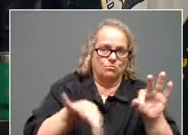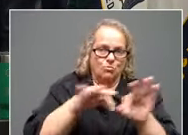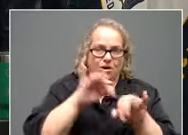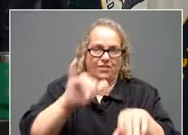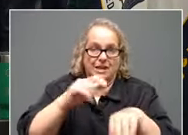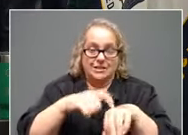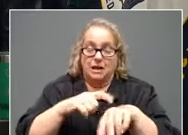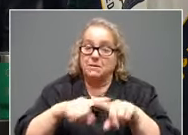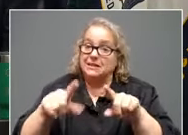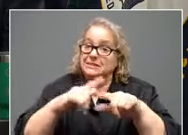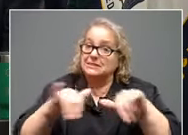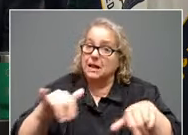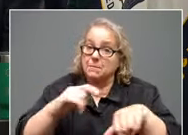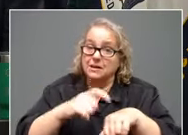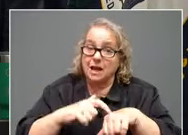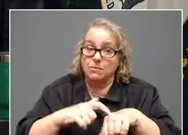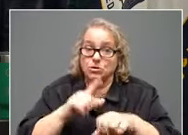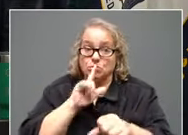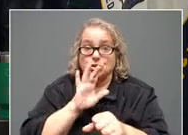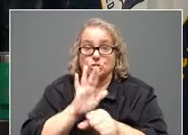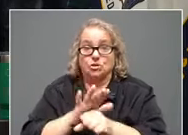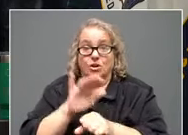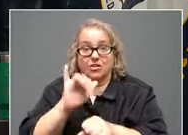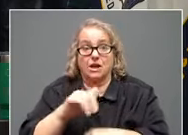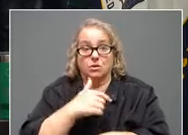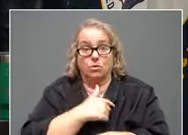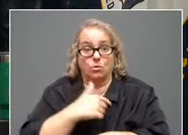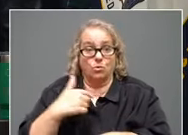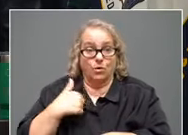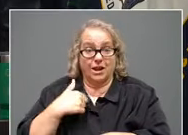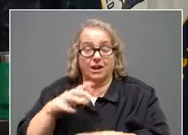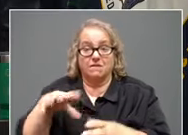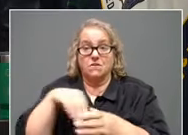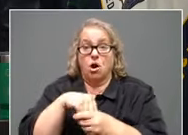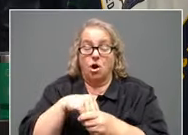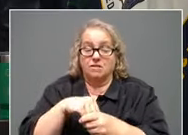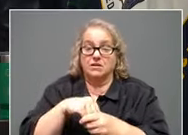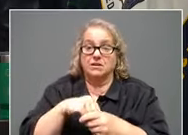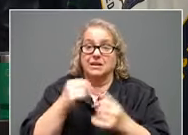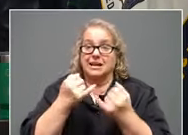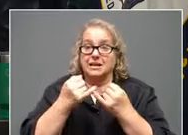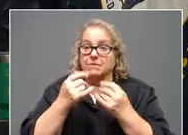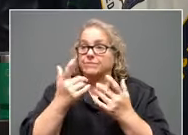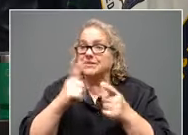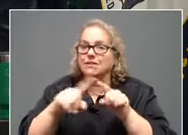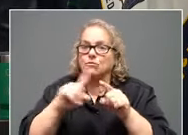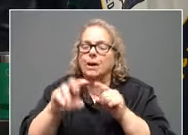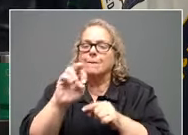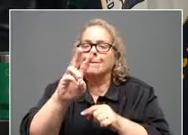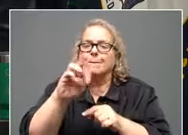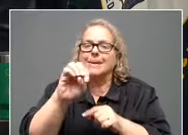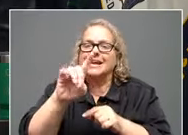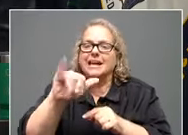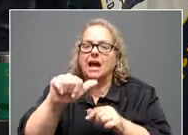same time ensuring that we involve an independent media and how we do that.